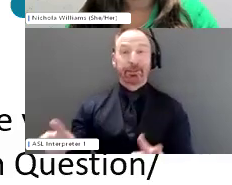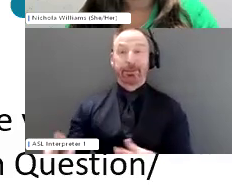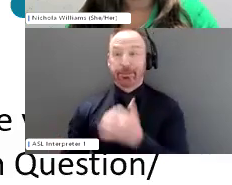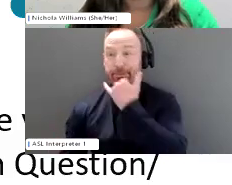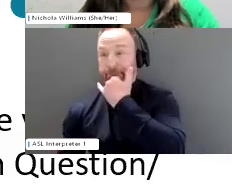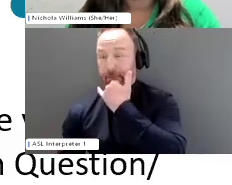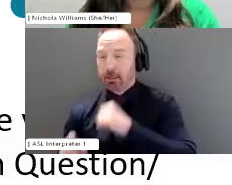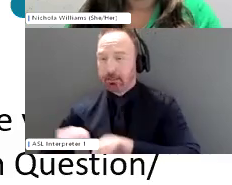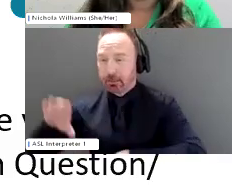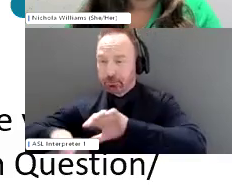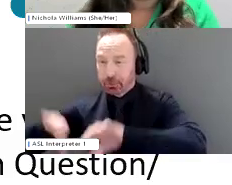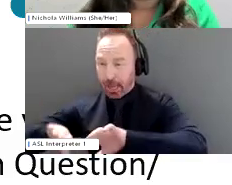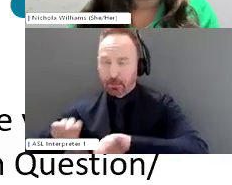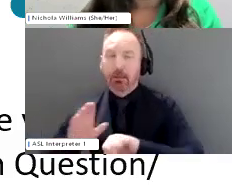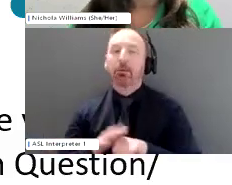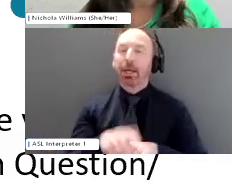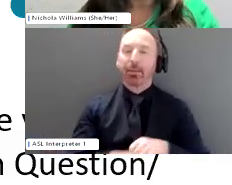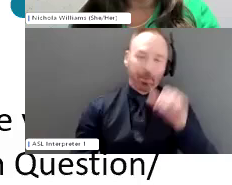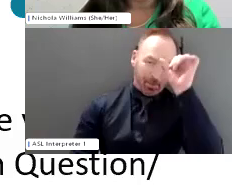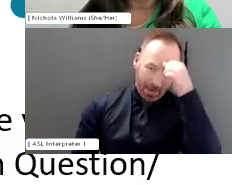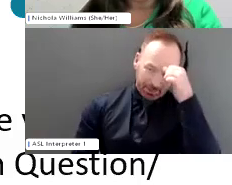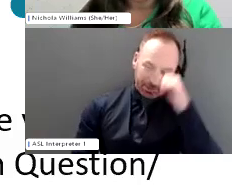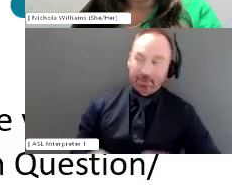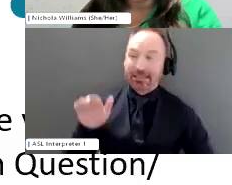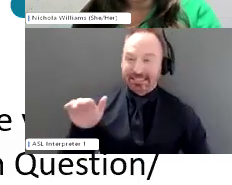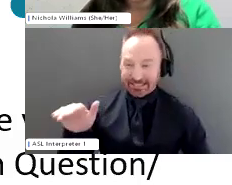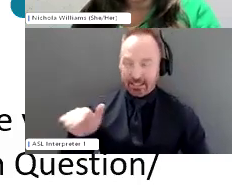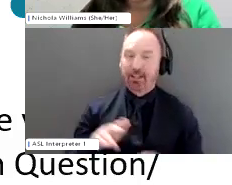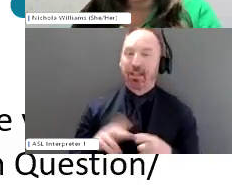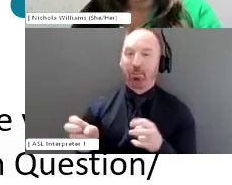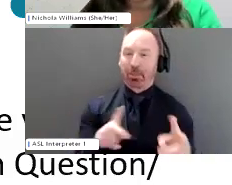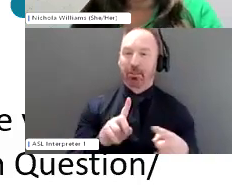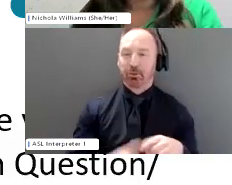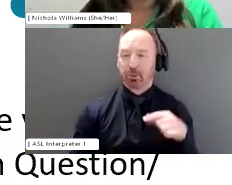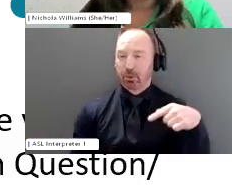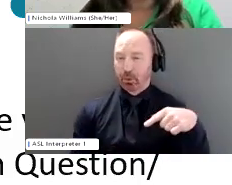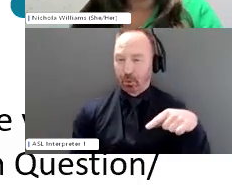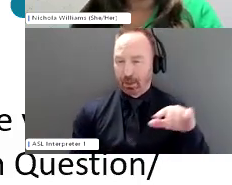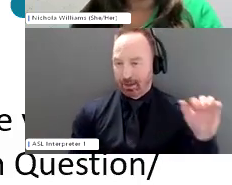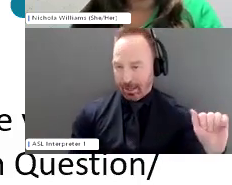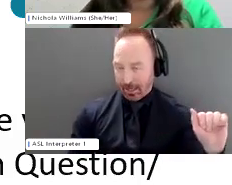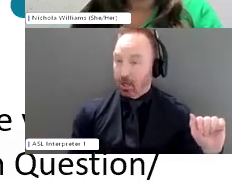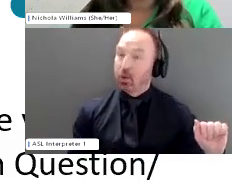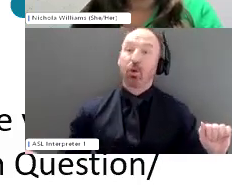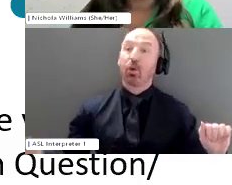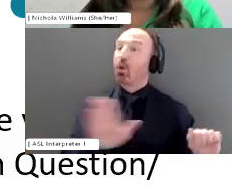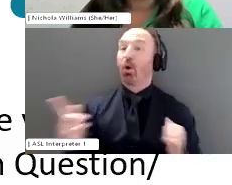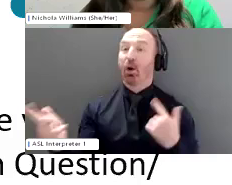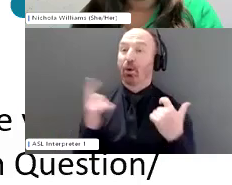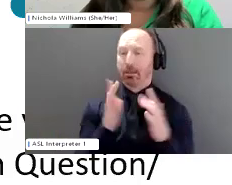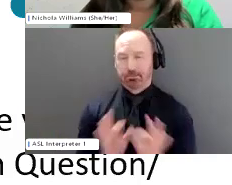the chat box gets busy, so we want to make sure that we don't miss your questions because they're so important. The